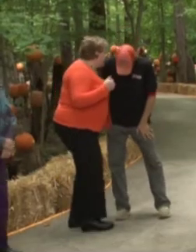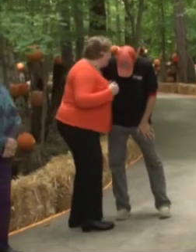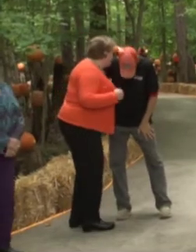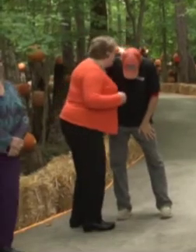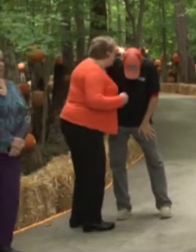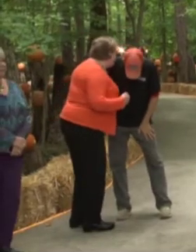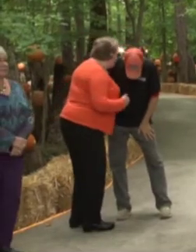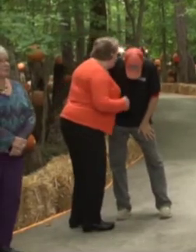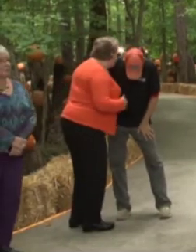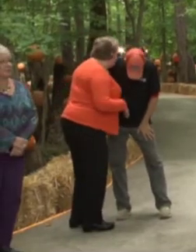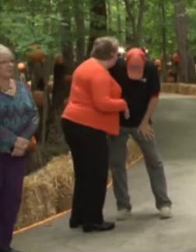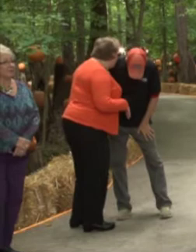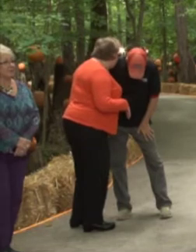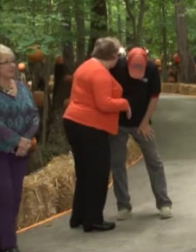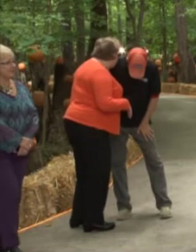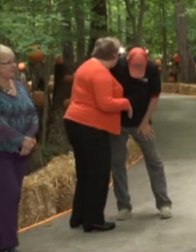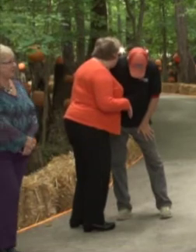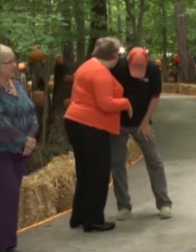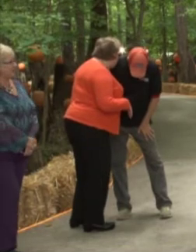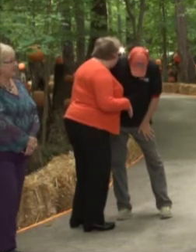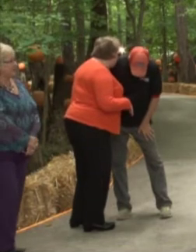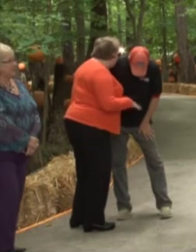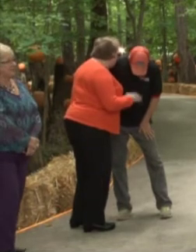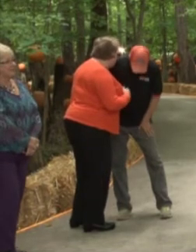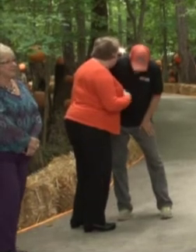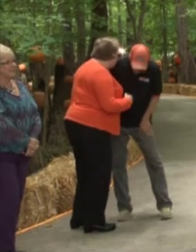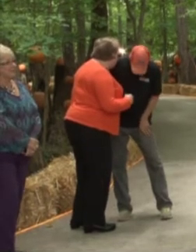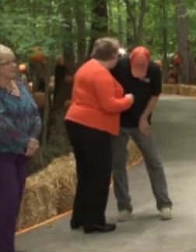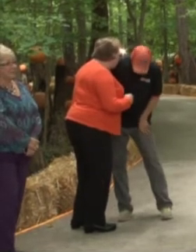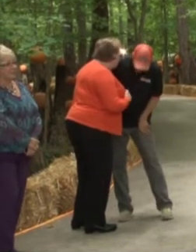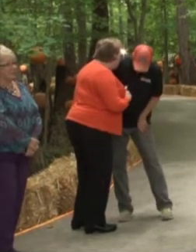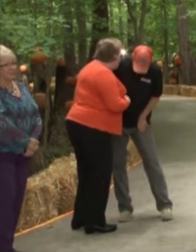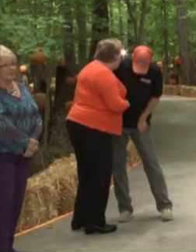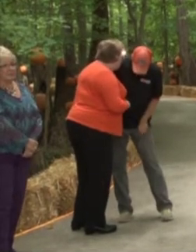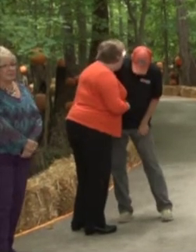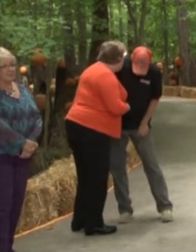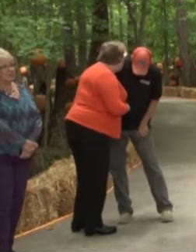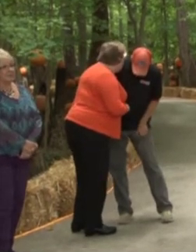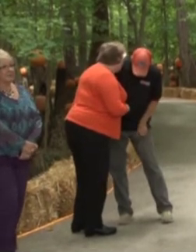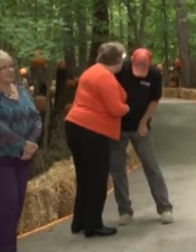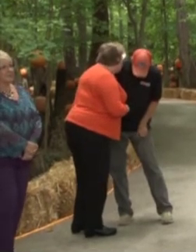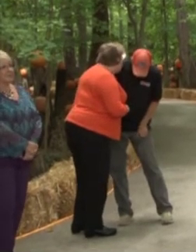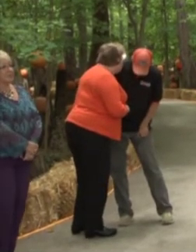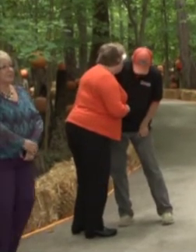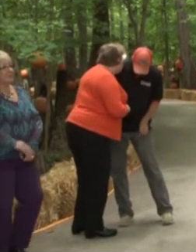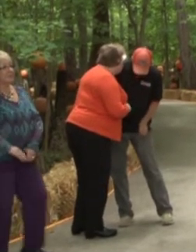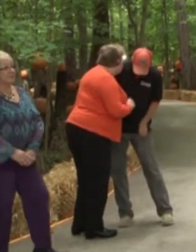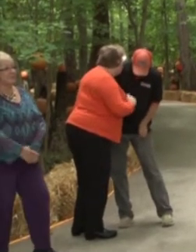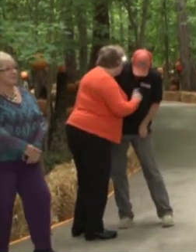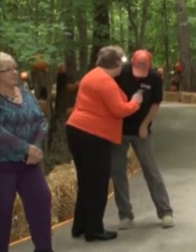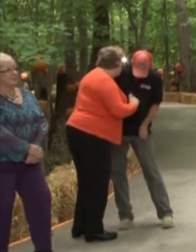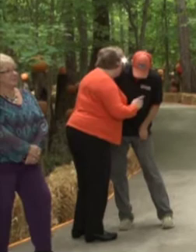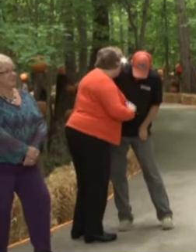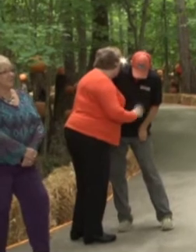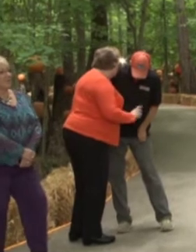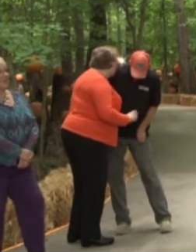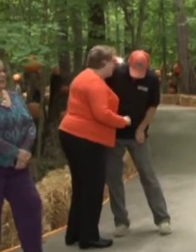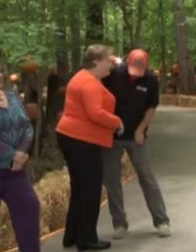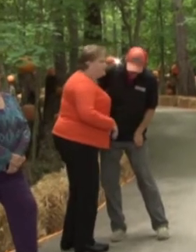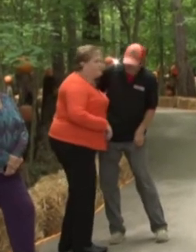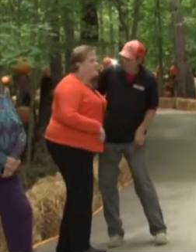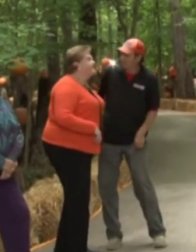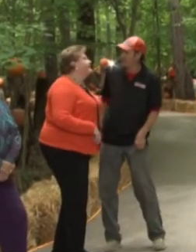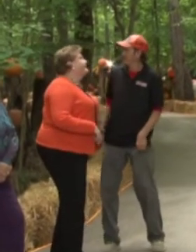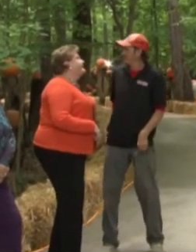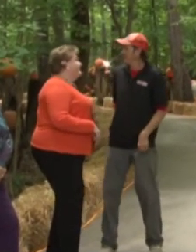Welcome, everyone, to Iroquois Park and the Jack-O-Lantern Spectacular. And as the song says, yes, it has been a long and winding road to get where